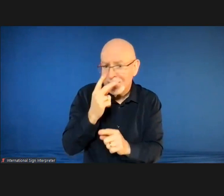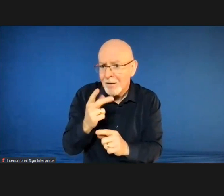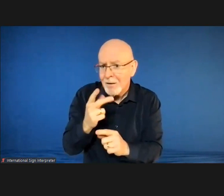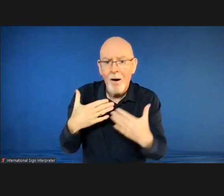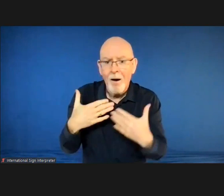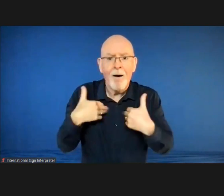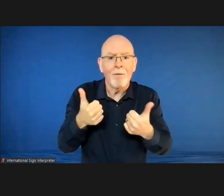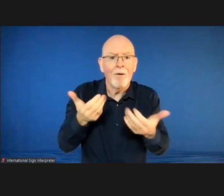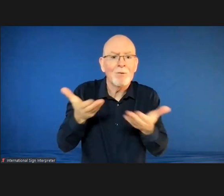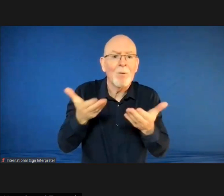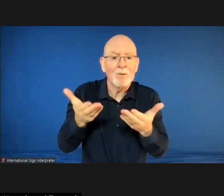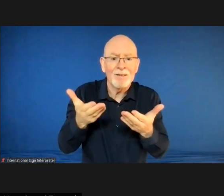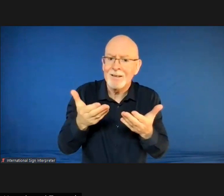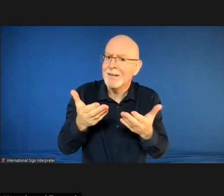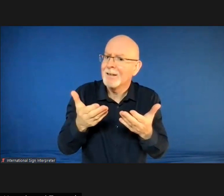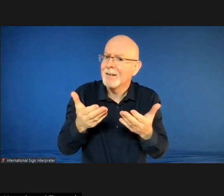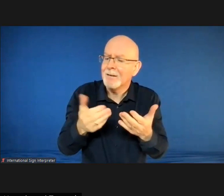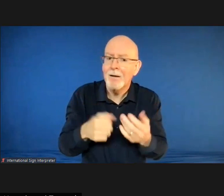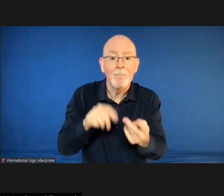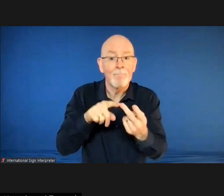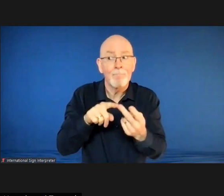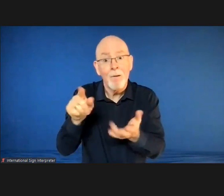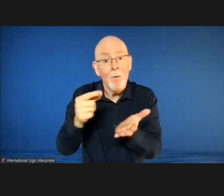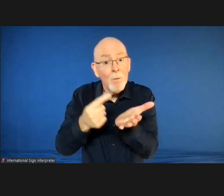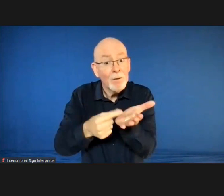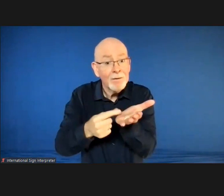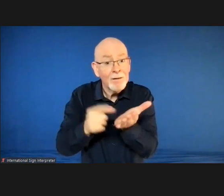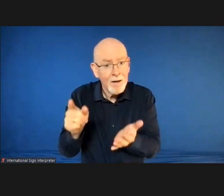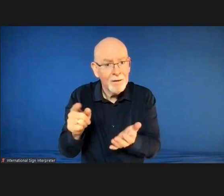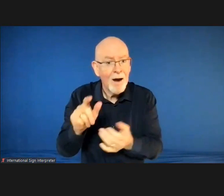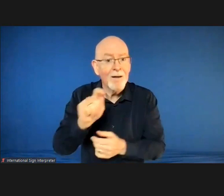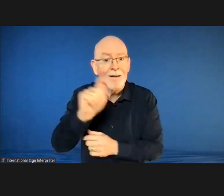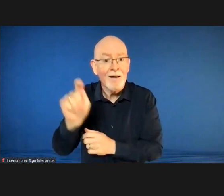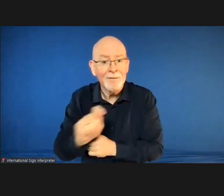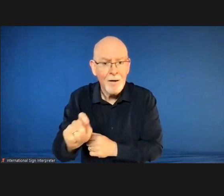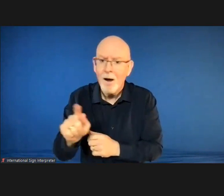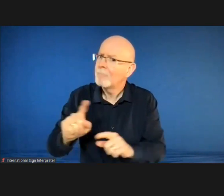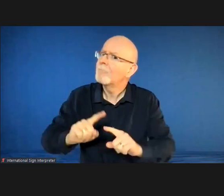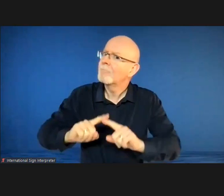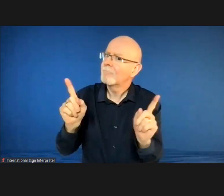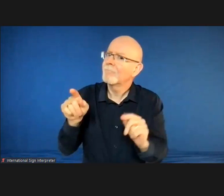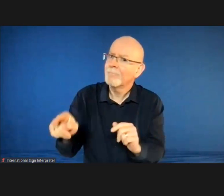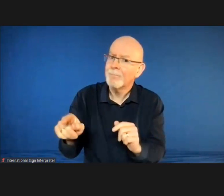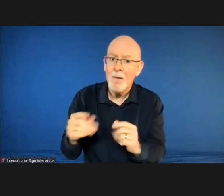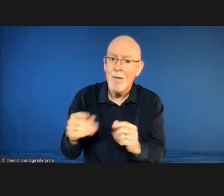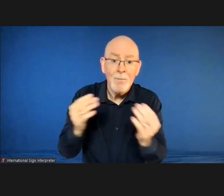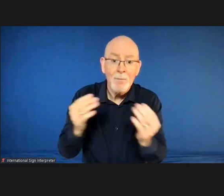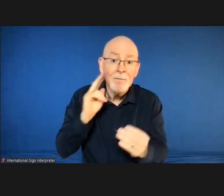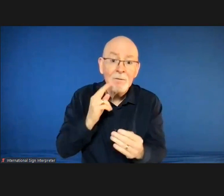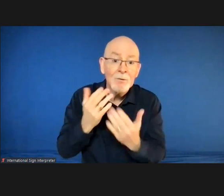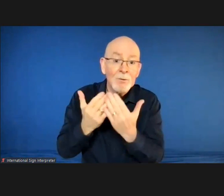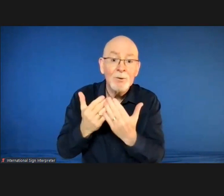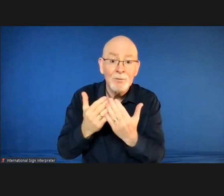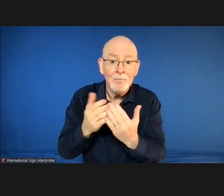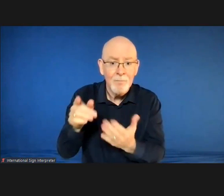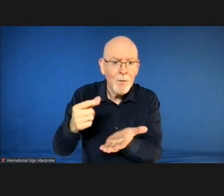services or medical services. In Uganda and Tanzania, very few schools for the deaf. There are very few schools for the deaf. In